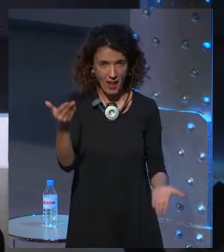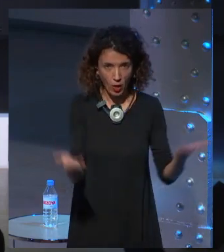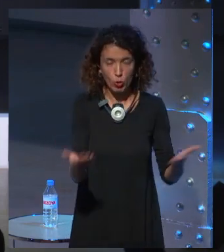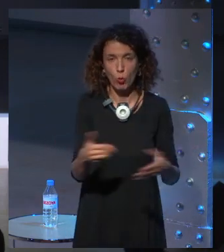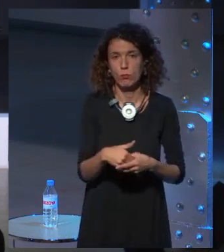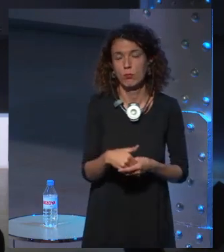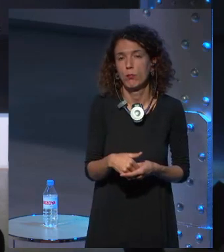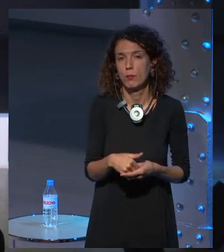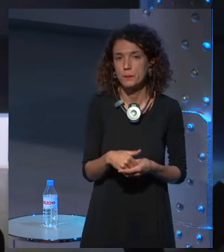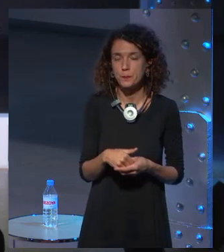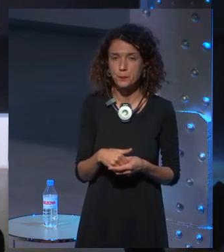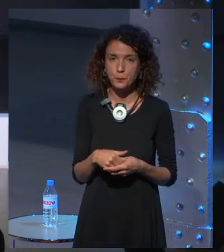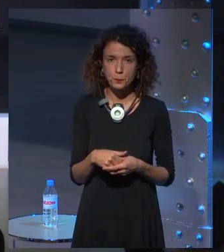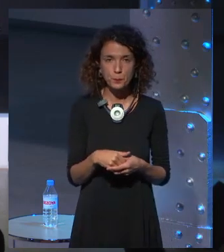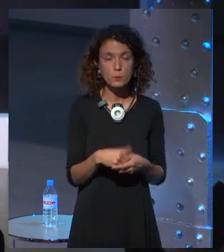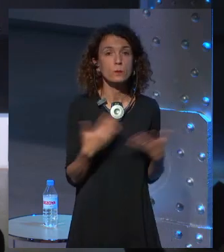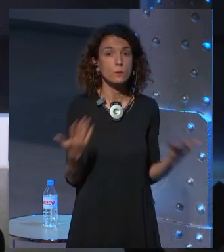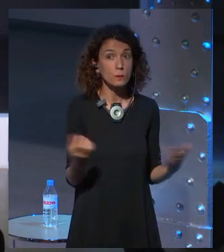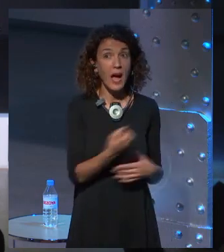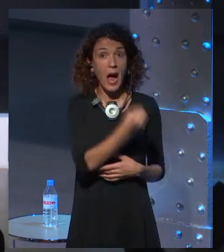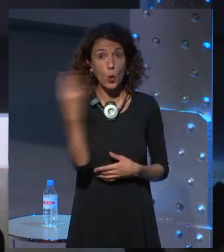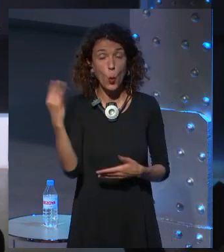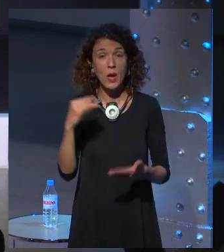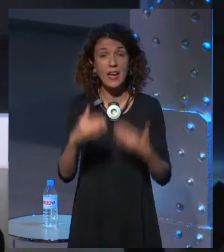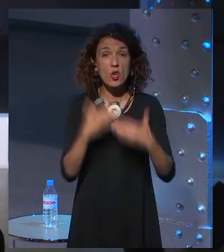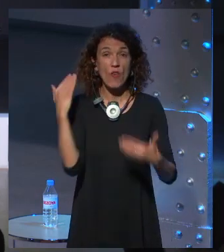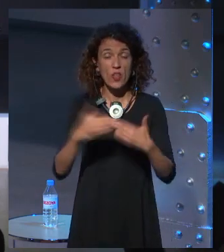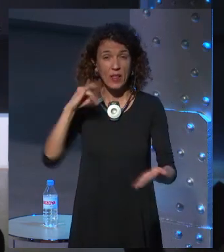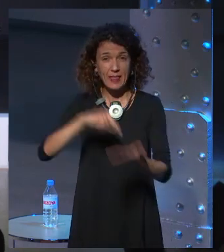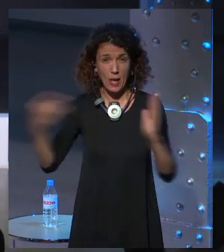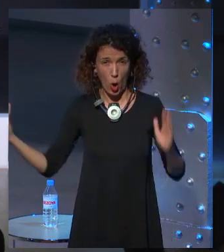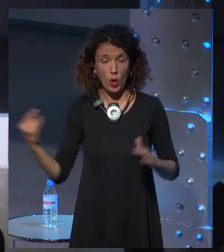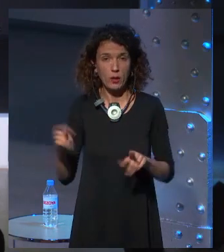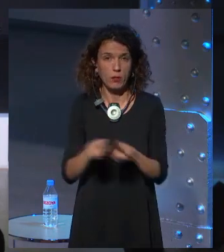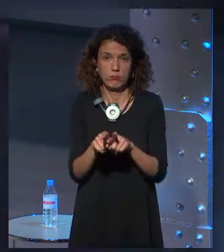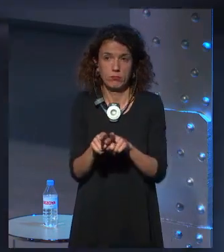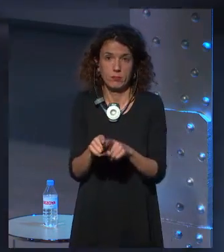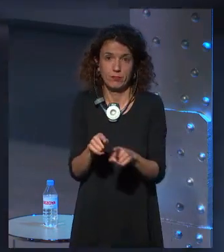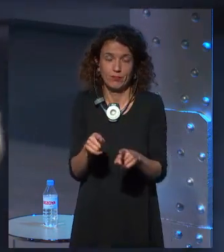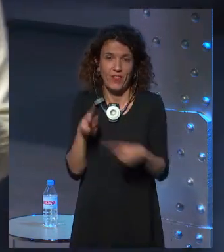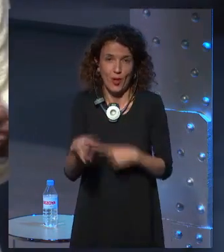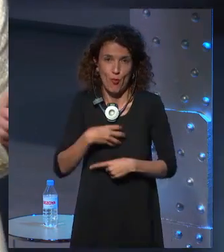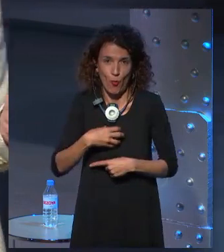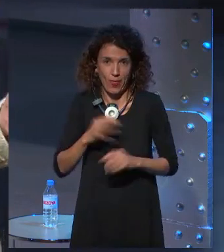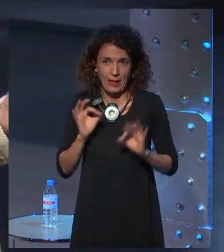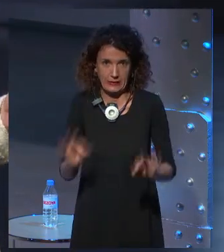There are some technology innovations that are simply inevitable, and there are some that are not so.